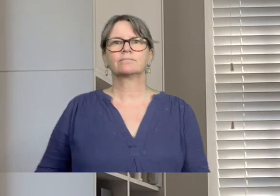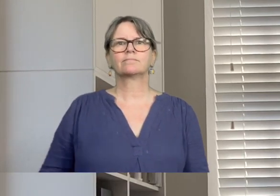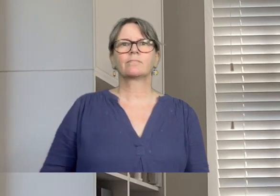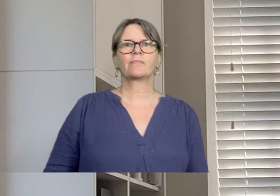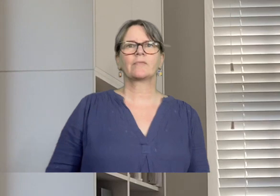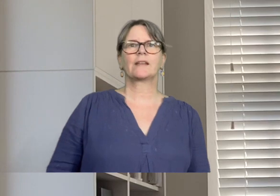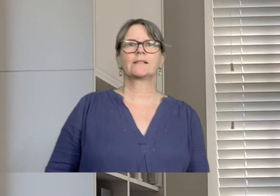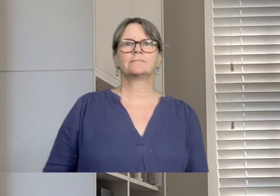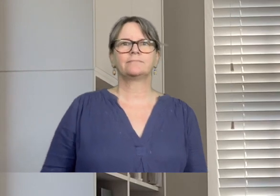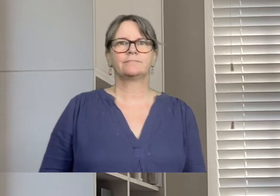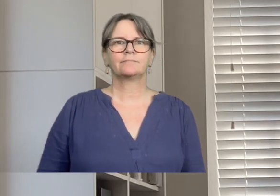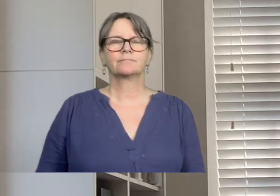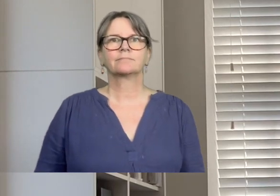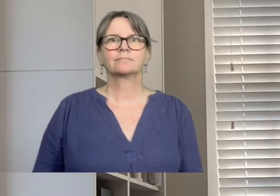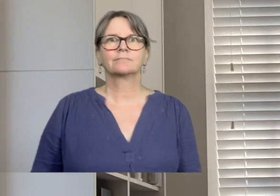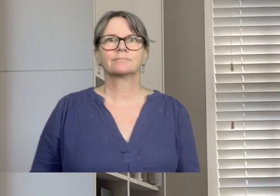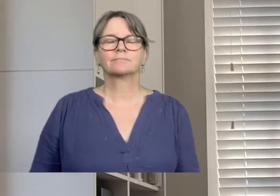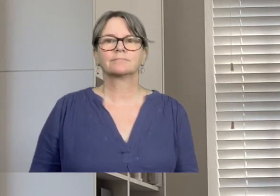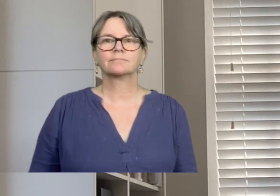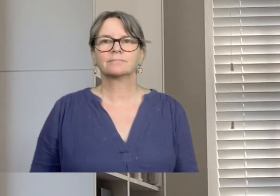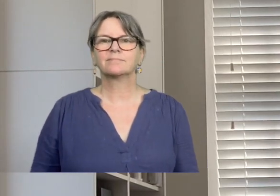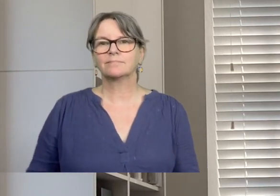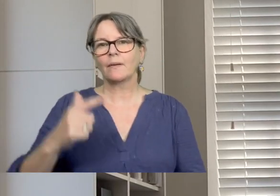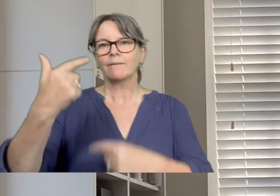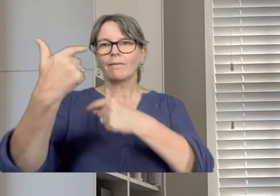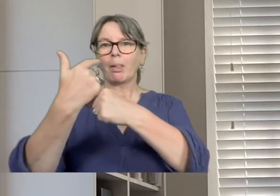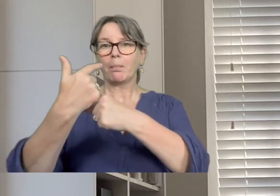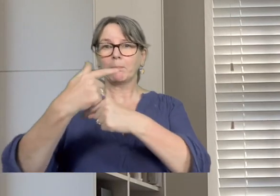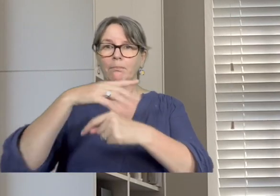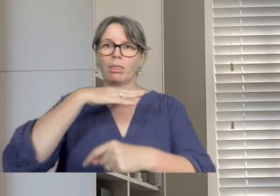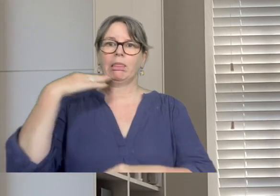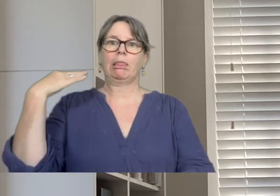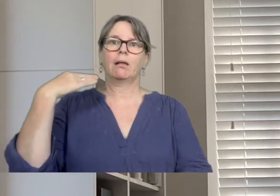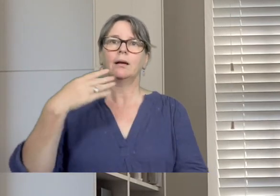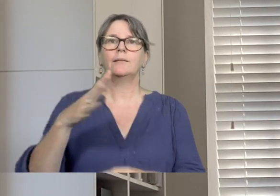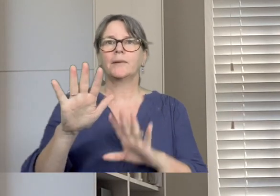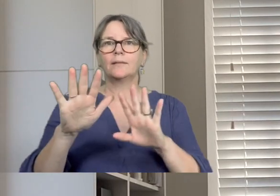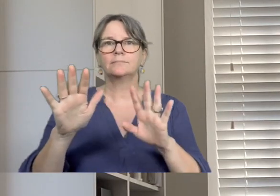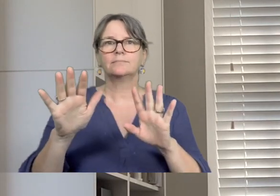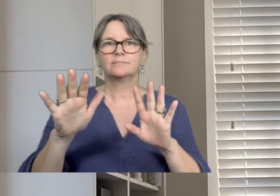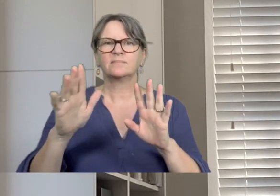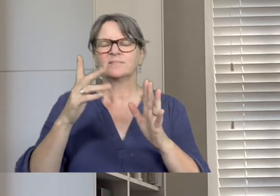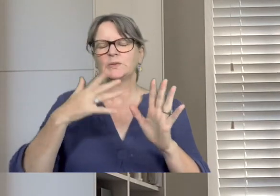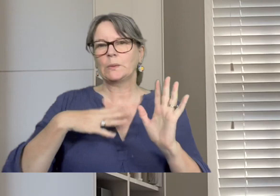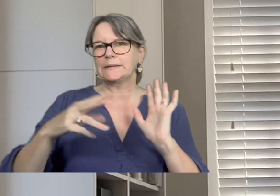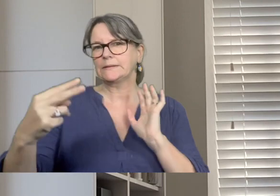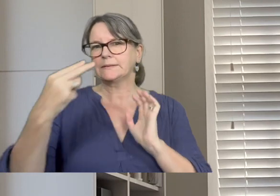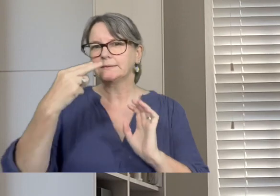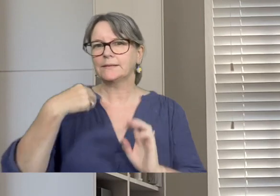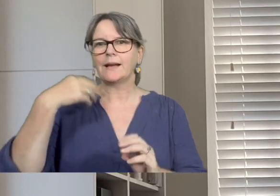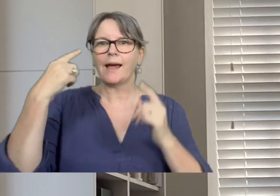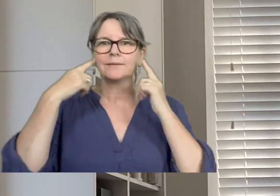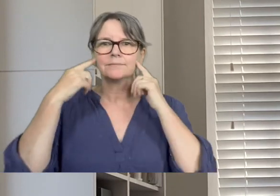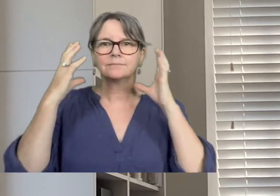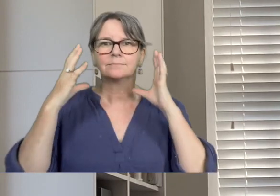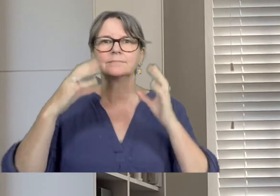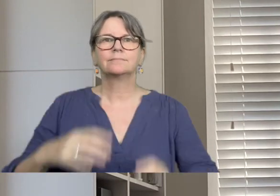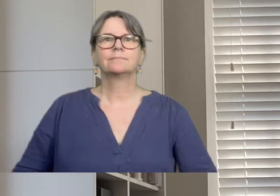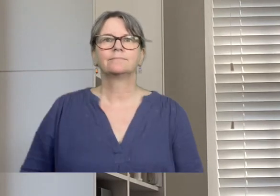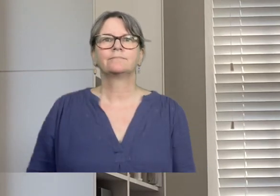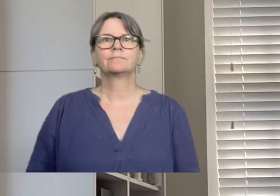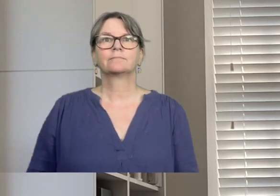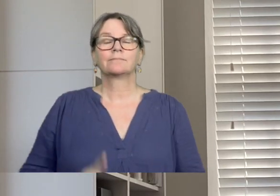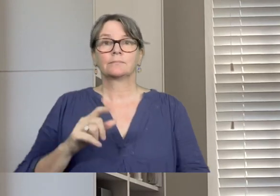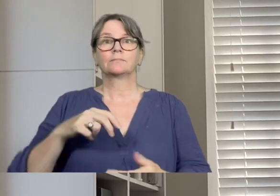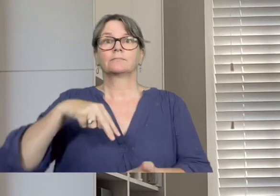up. I'm going to step forwards a little. I know you can't see my head, but you don't need to. We're going to take a little breath